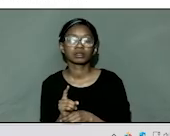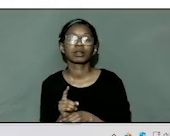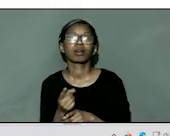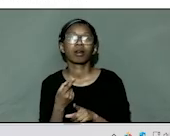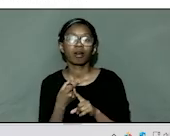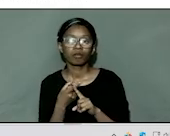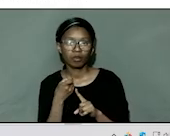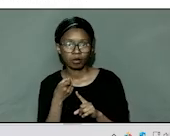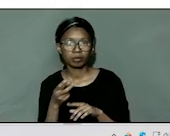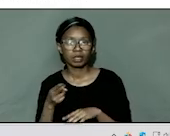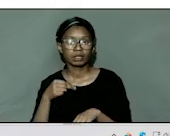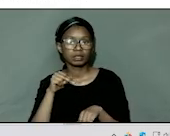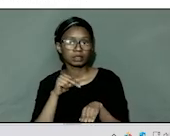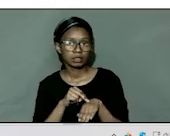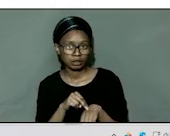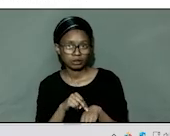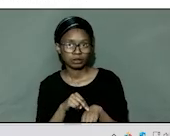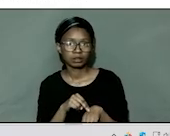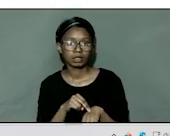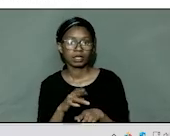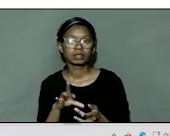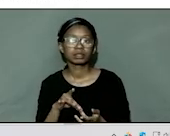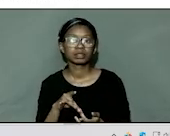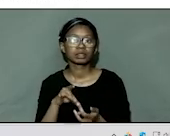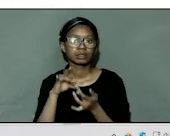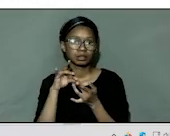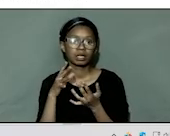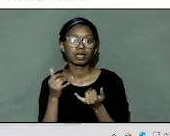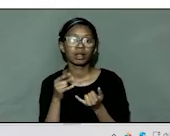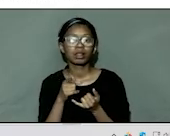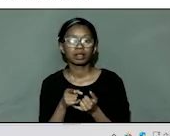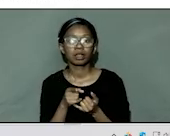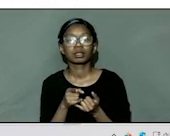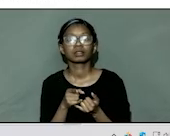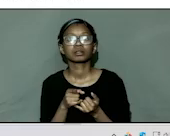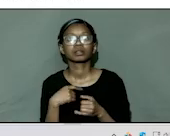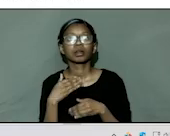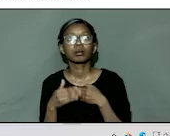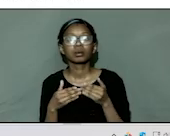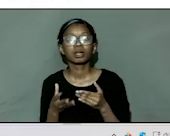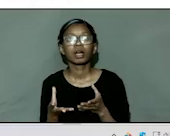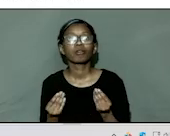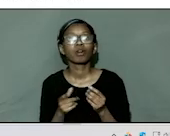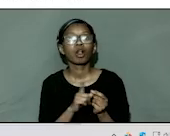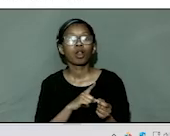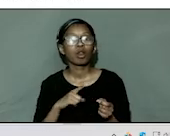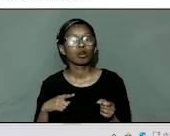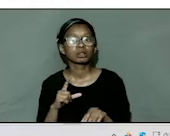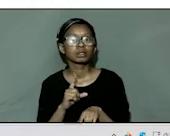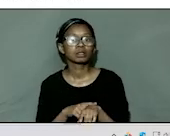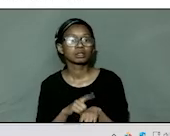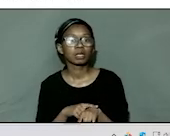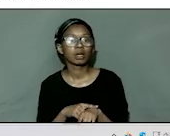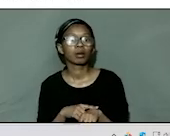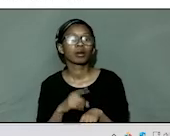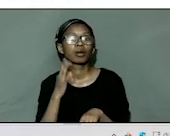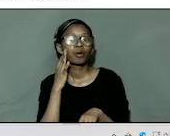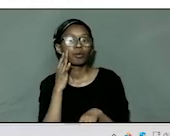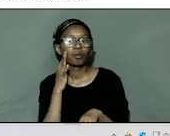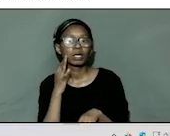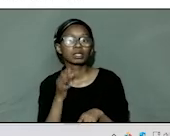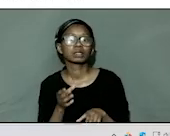selection. So it's an evolutionary process which involves long periods of time where species do not do